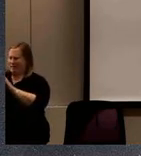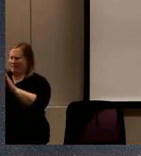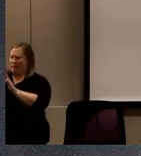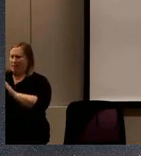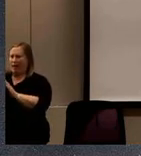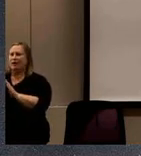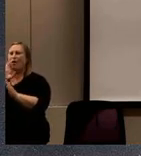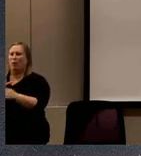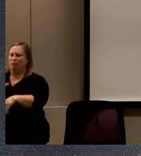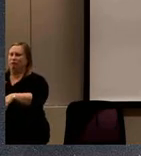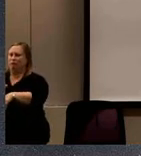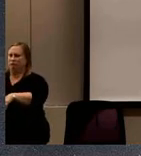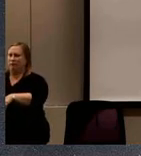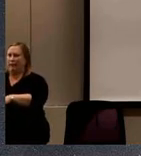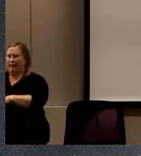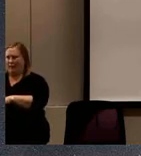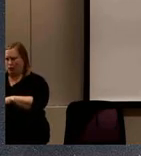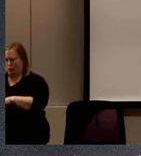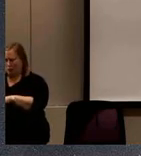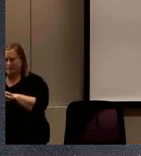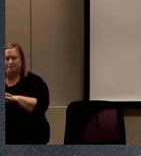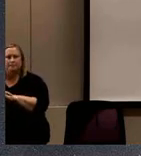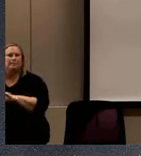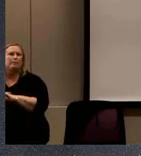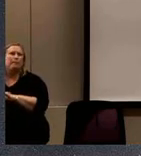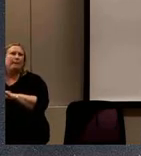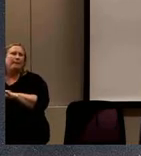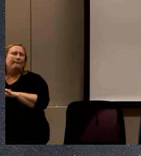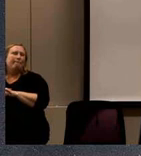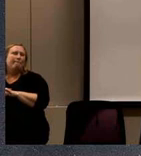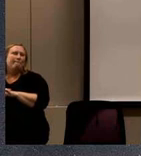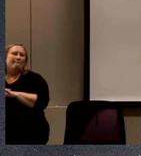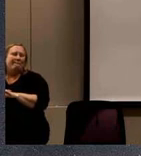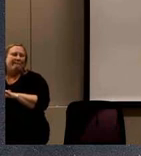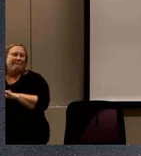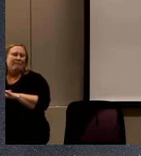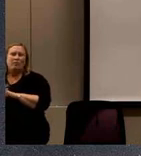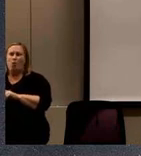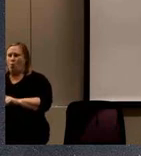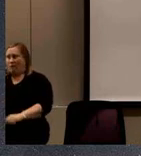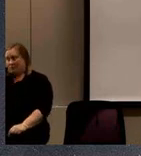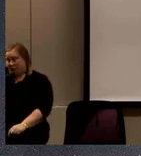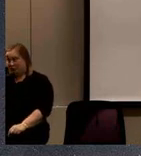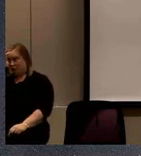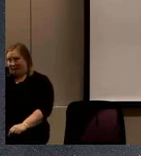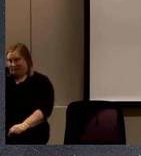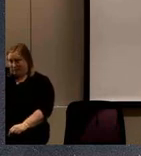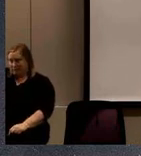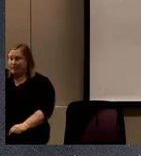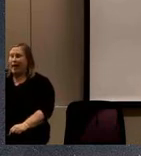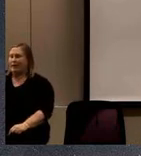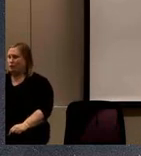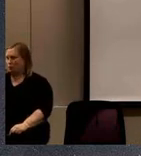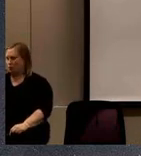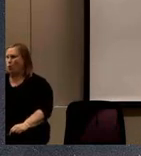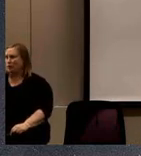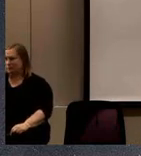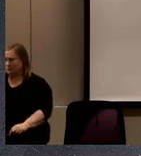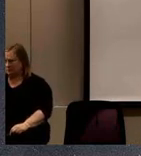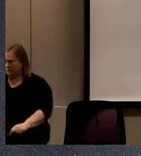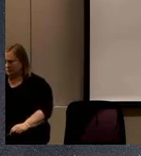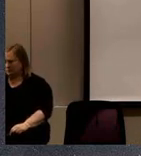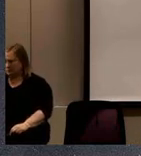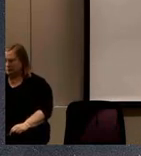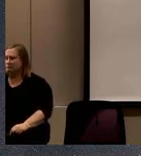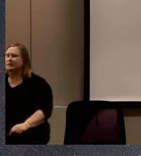get touch on that a little bit formally during the presentation as well. But I had one grandfather who had a stroke and was